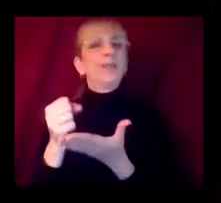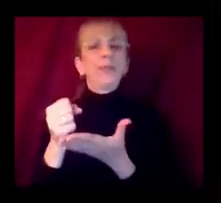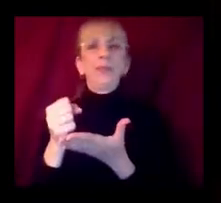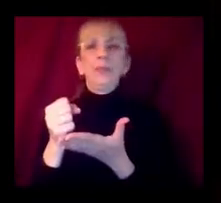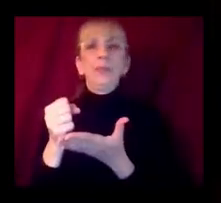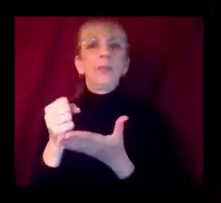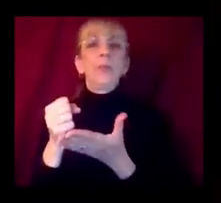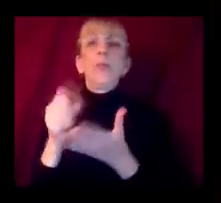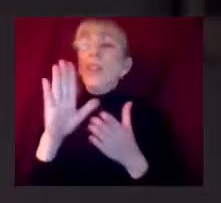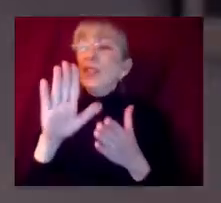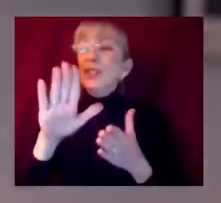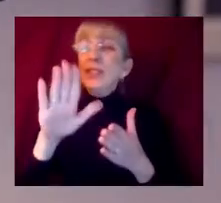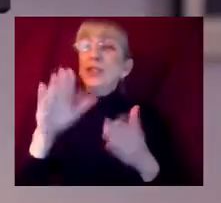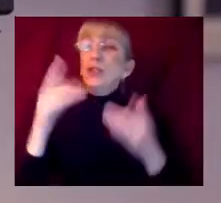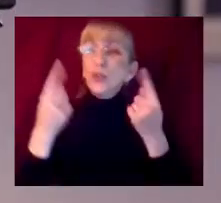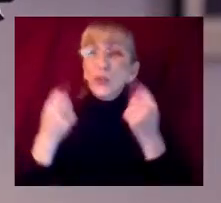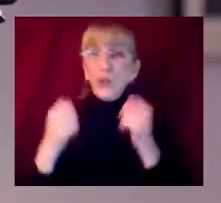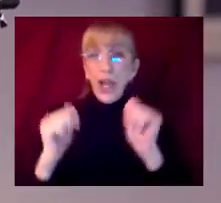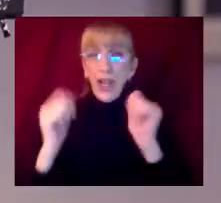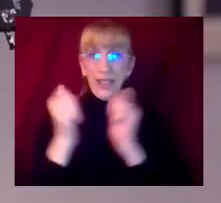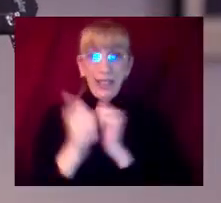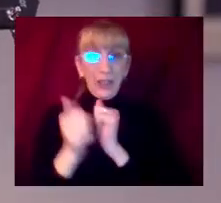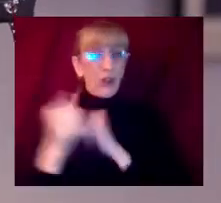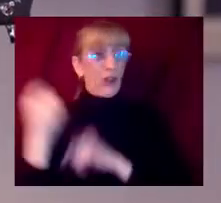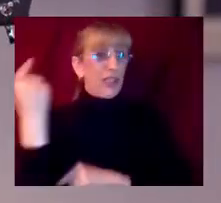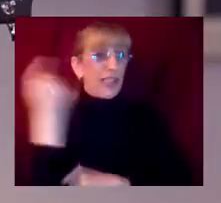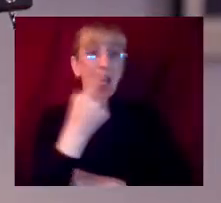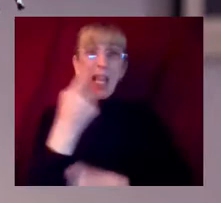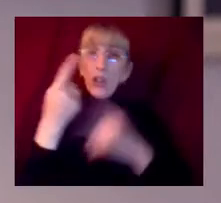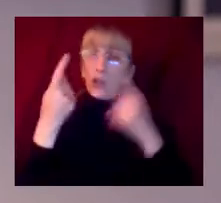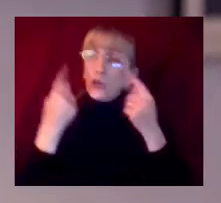So try each day to try